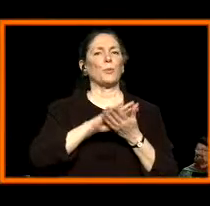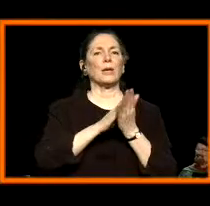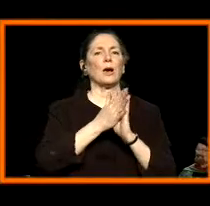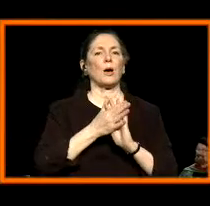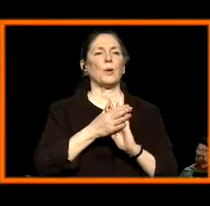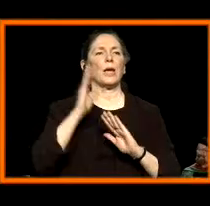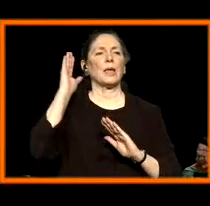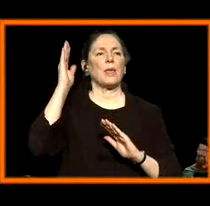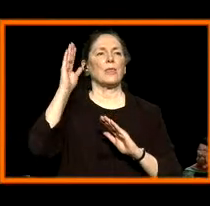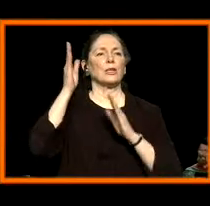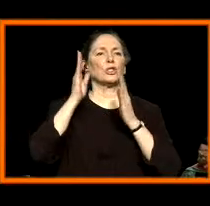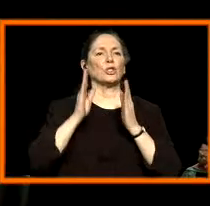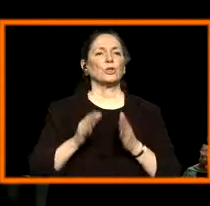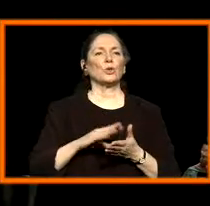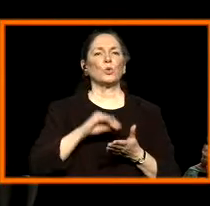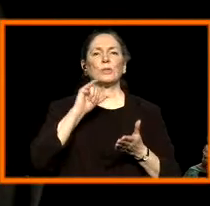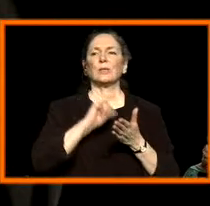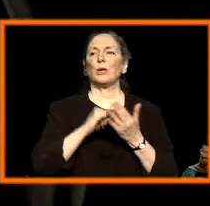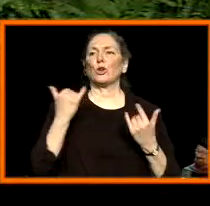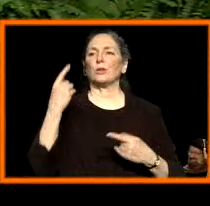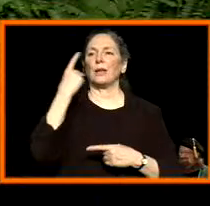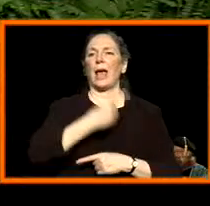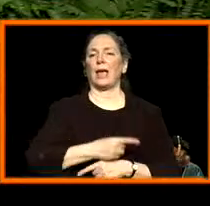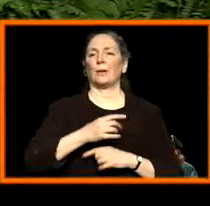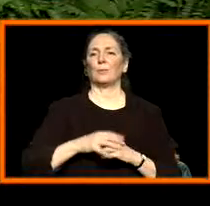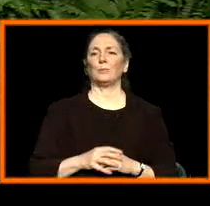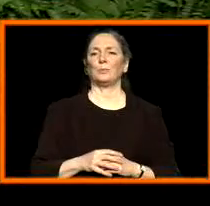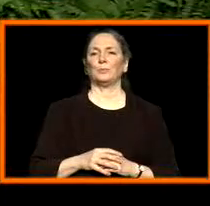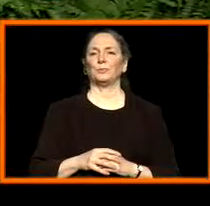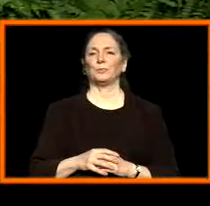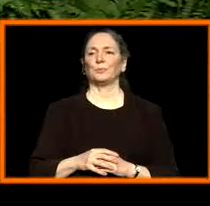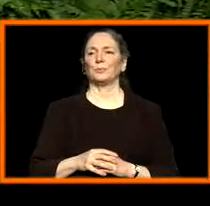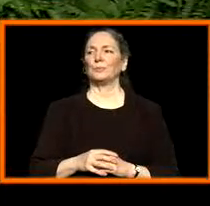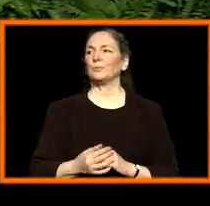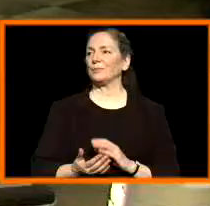student commencement speaker today. Thank you.